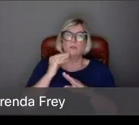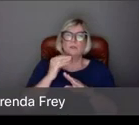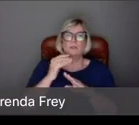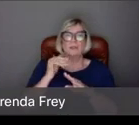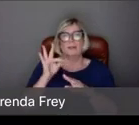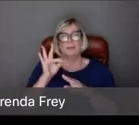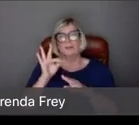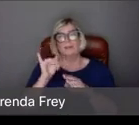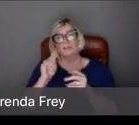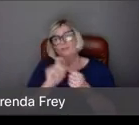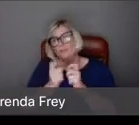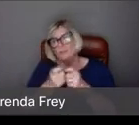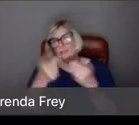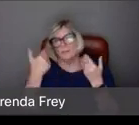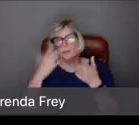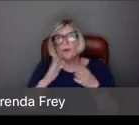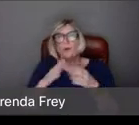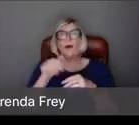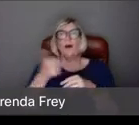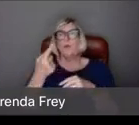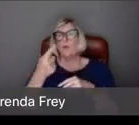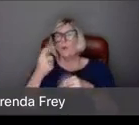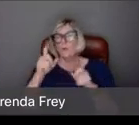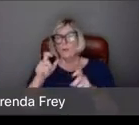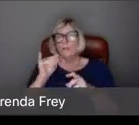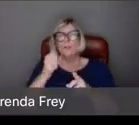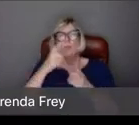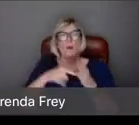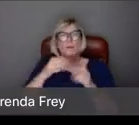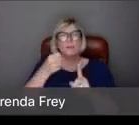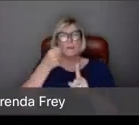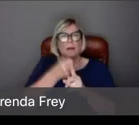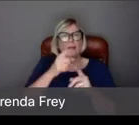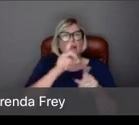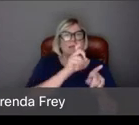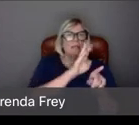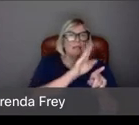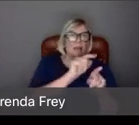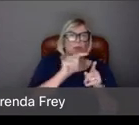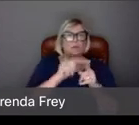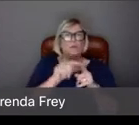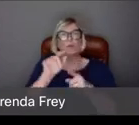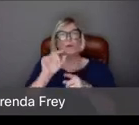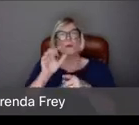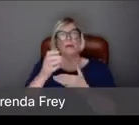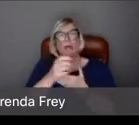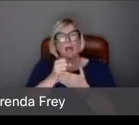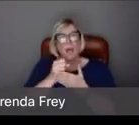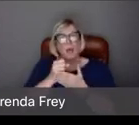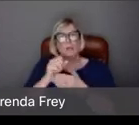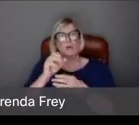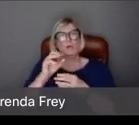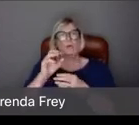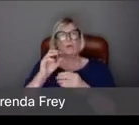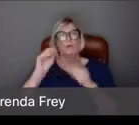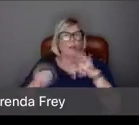hasn't, unless it's changed. The other question was, what's the impact of debt to income ratio on loan approvals when credit score